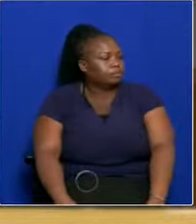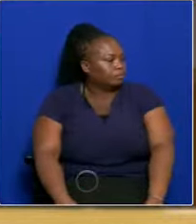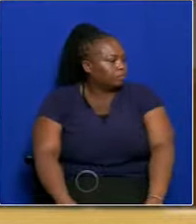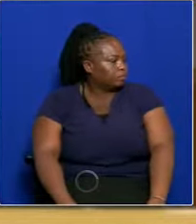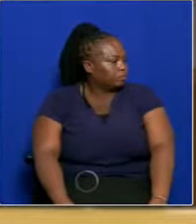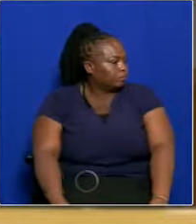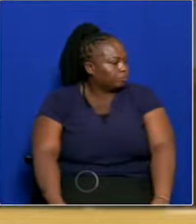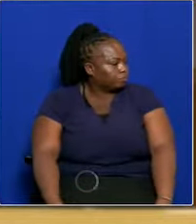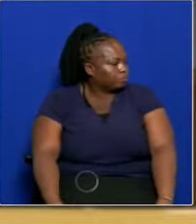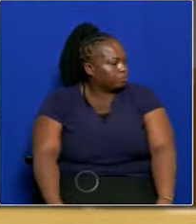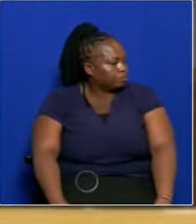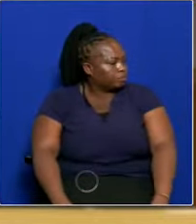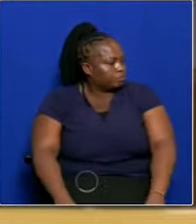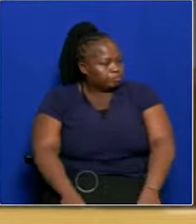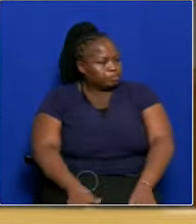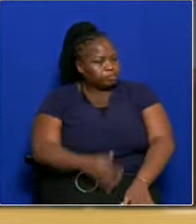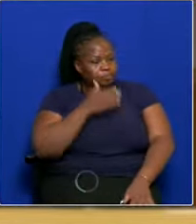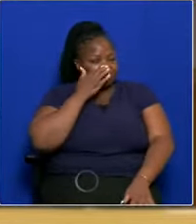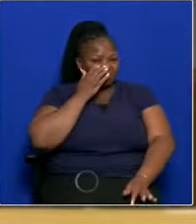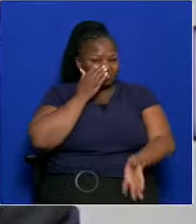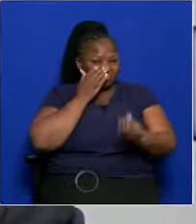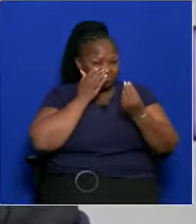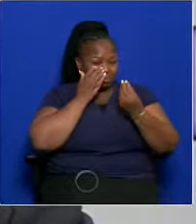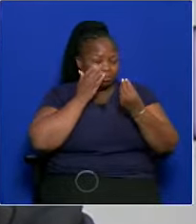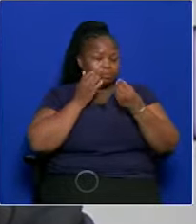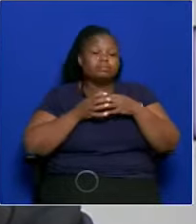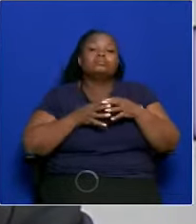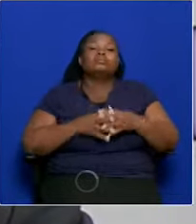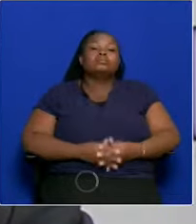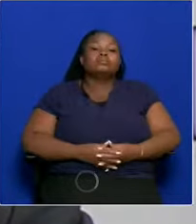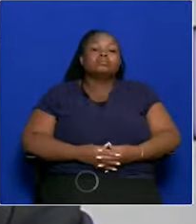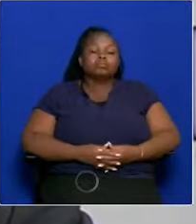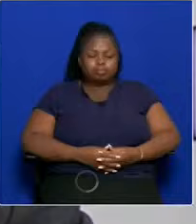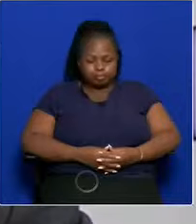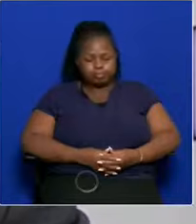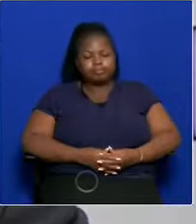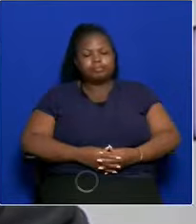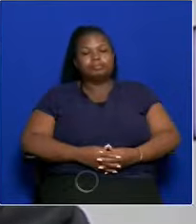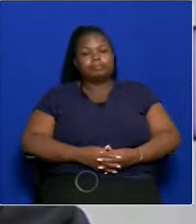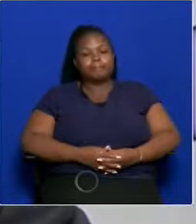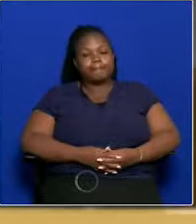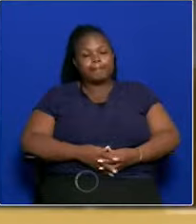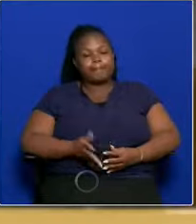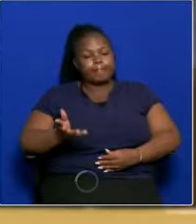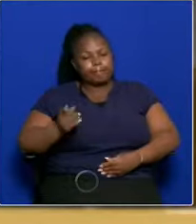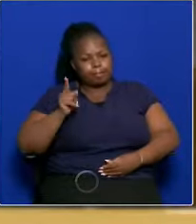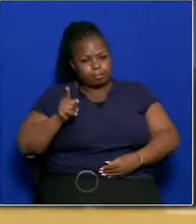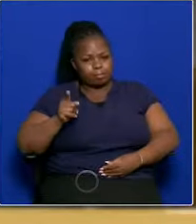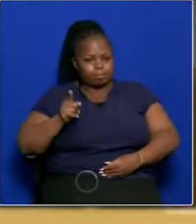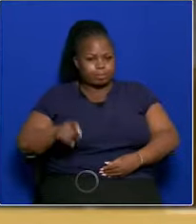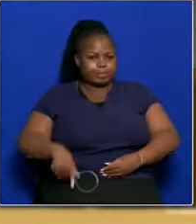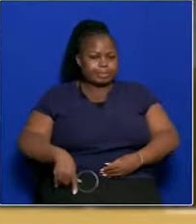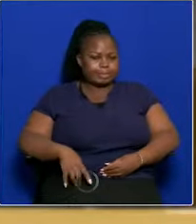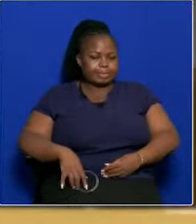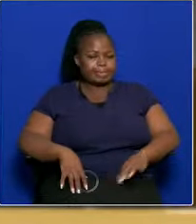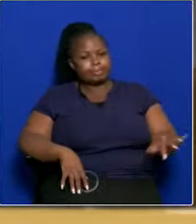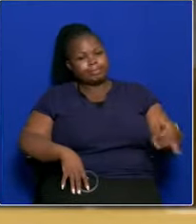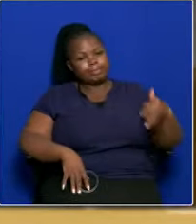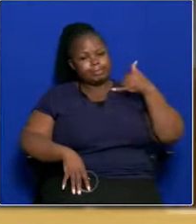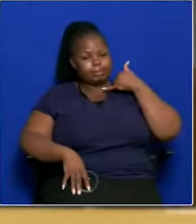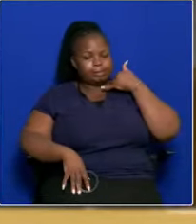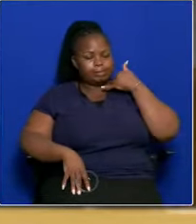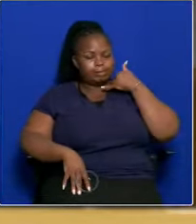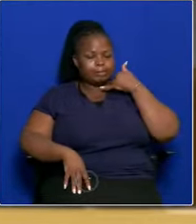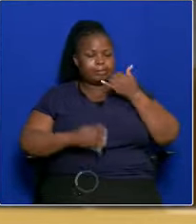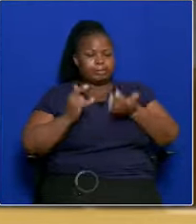Are you at page 42? That's correct. Yes. You have a call, chat 5. You